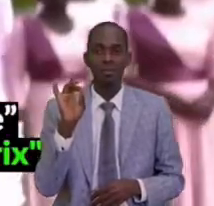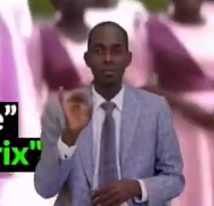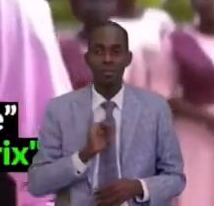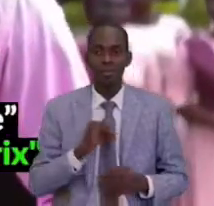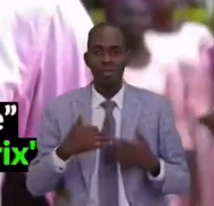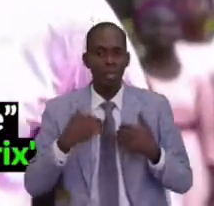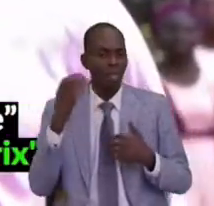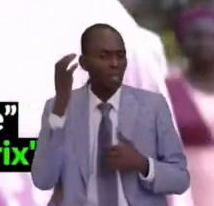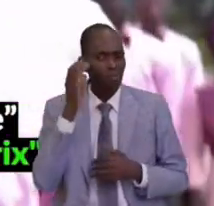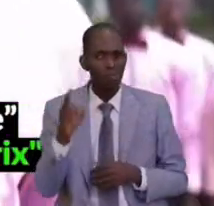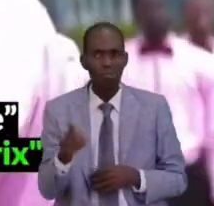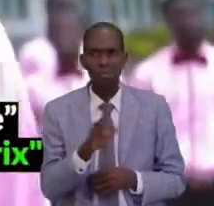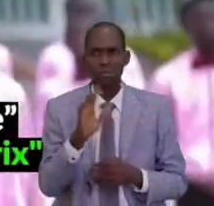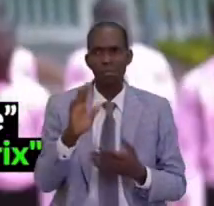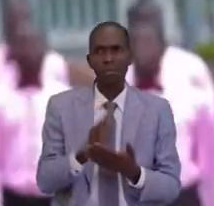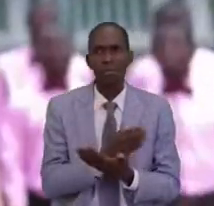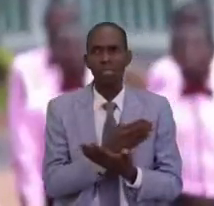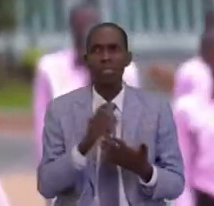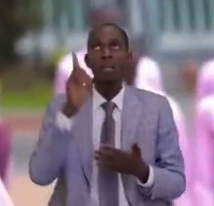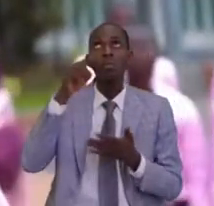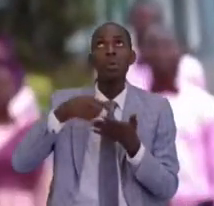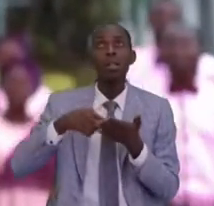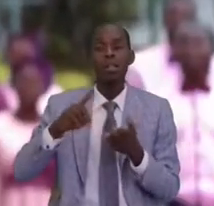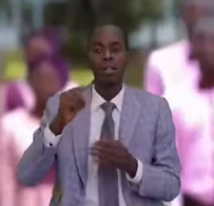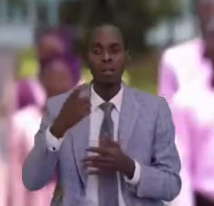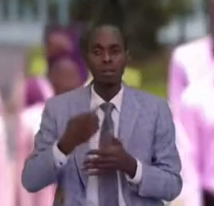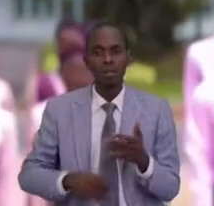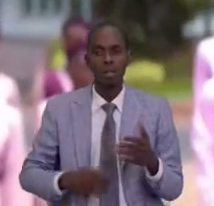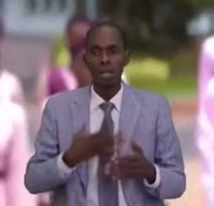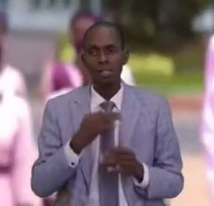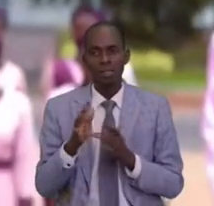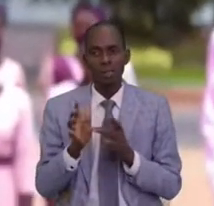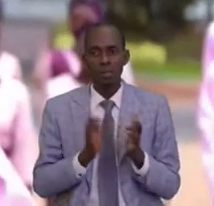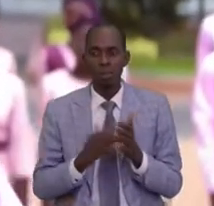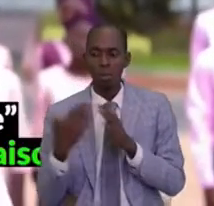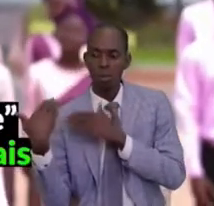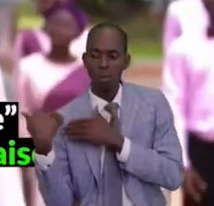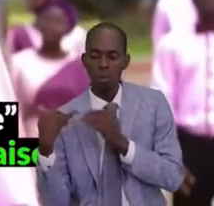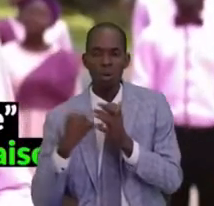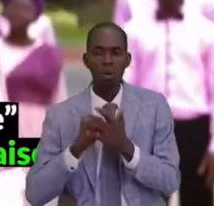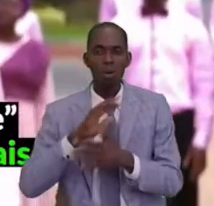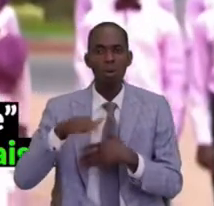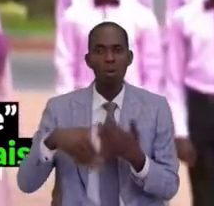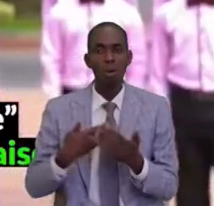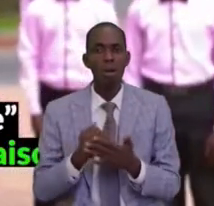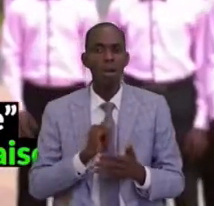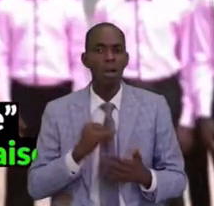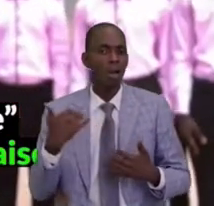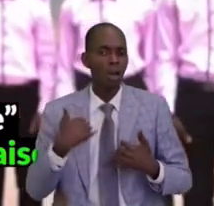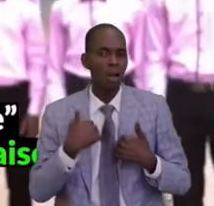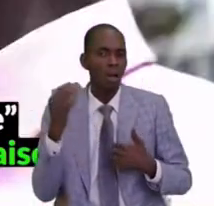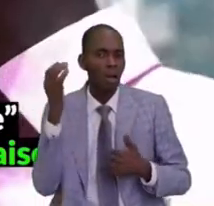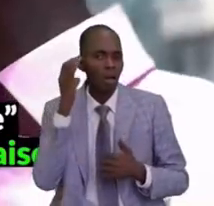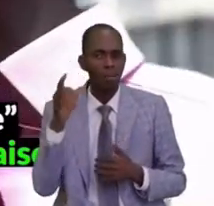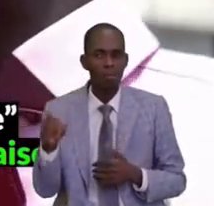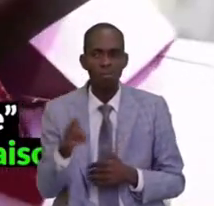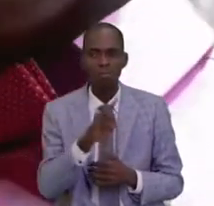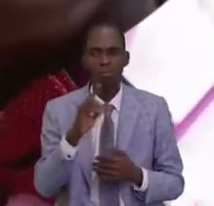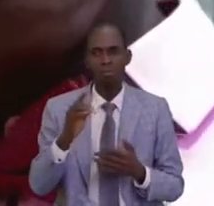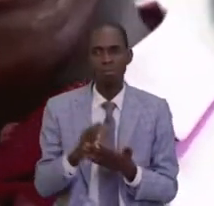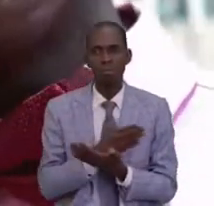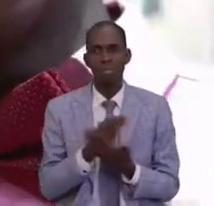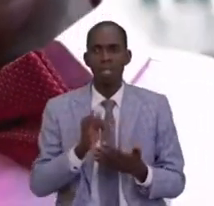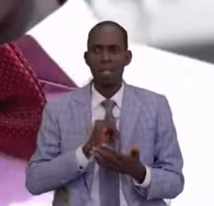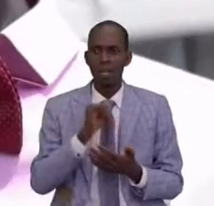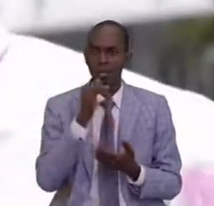Them sing, he paid the price and Jesus bore it all. I've heard them sing, I'm coming home